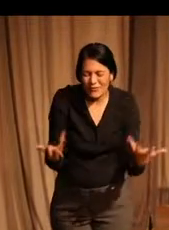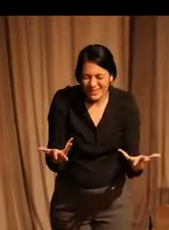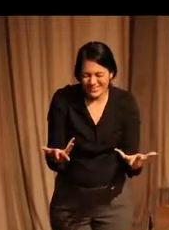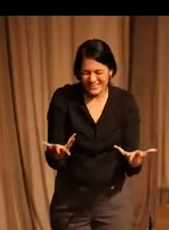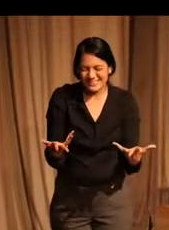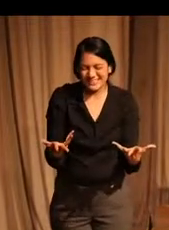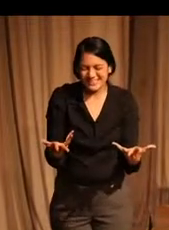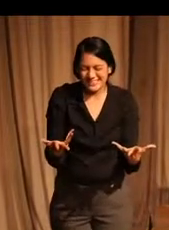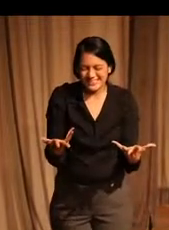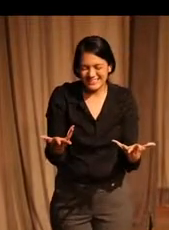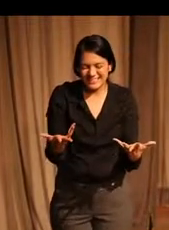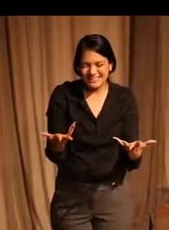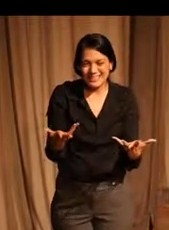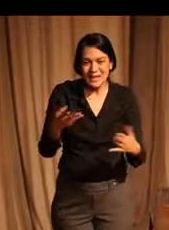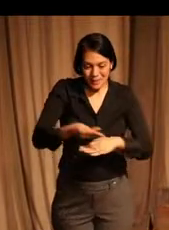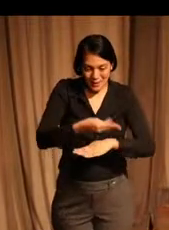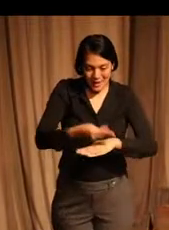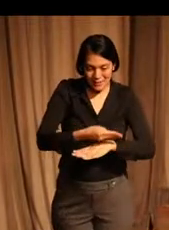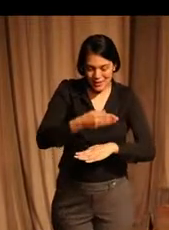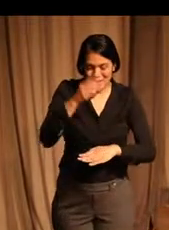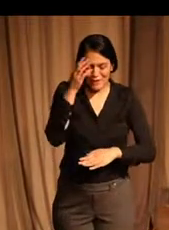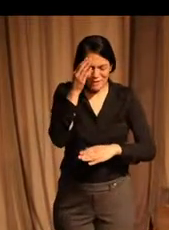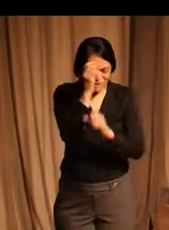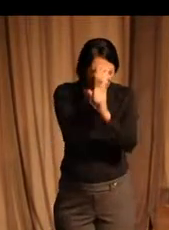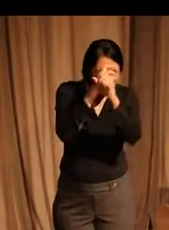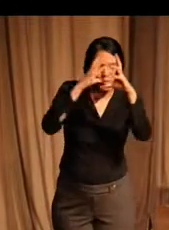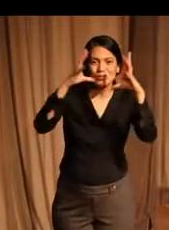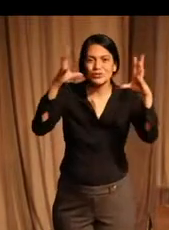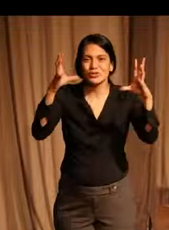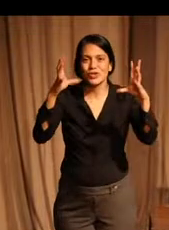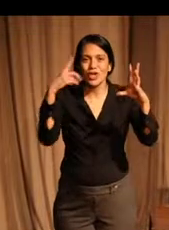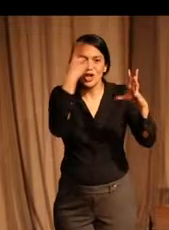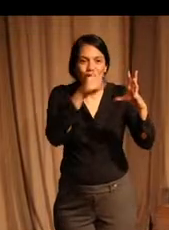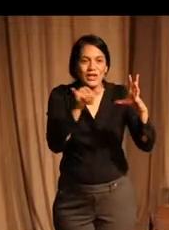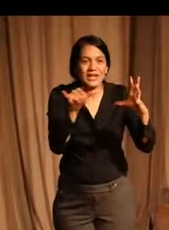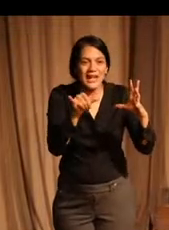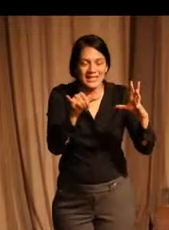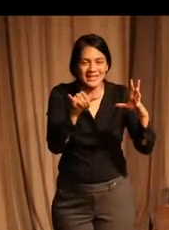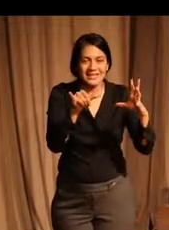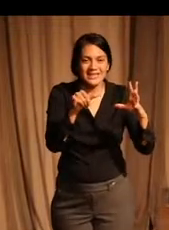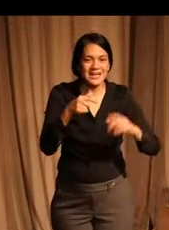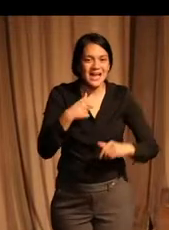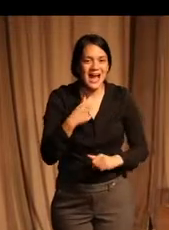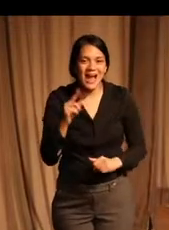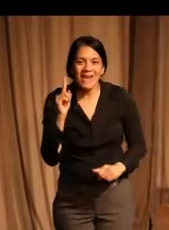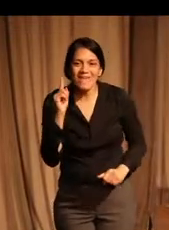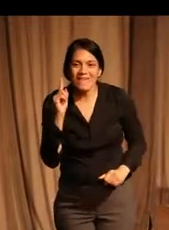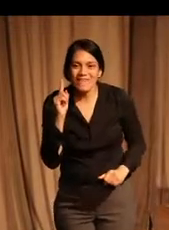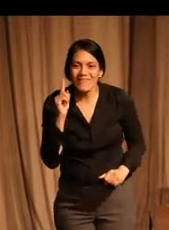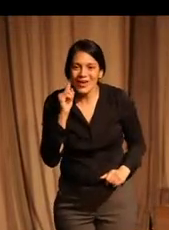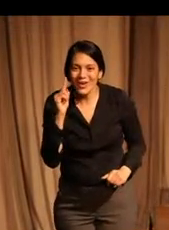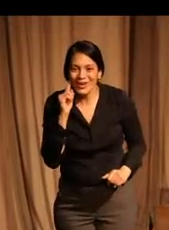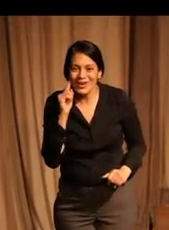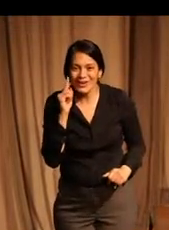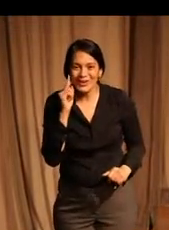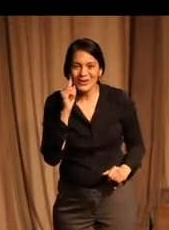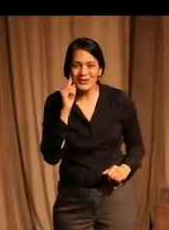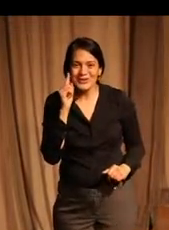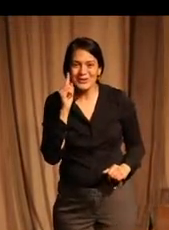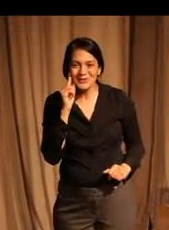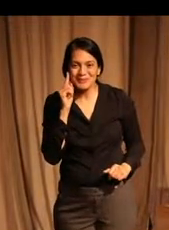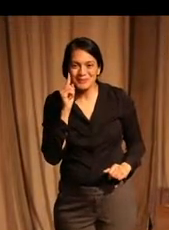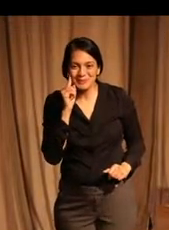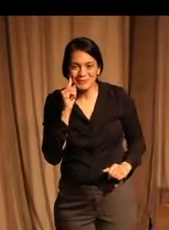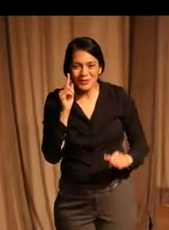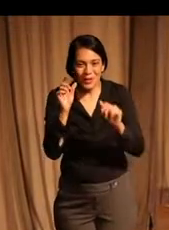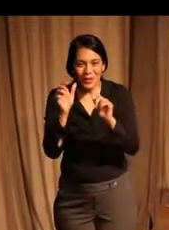God. You said what does Miami's future look like? And I just heard like sound of like blub blub blub underwater. That's climate change.